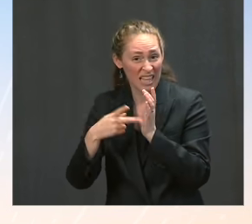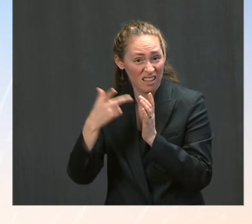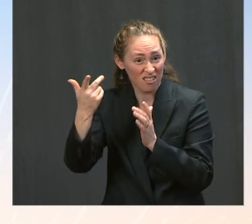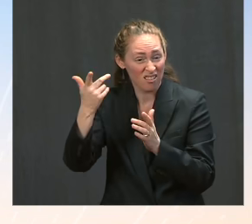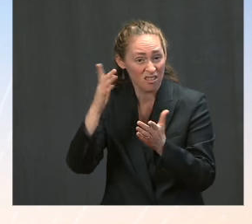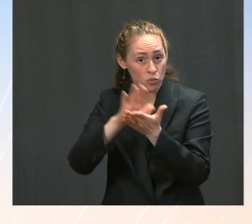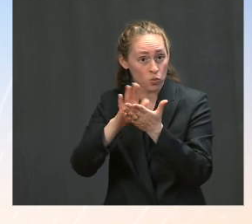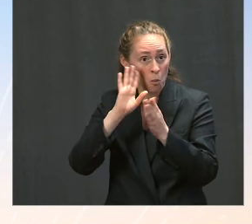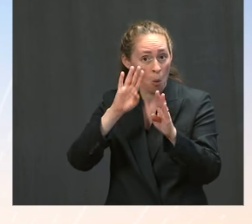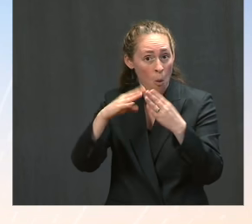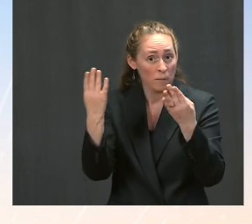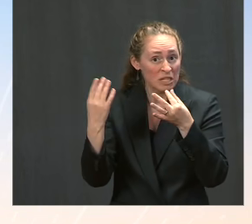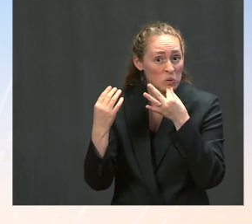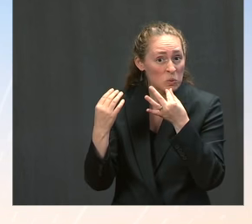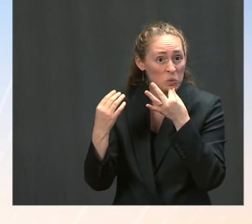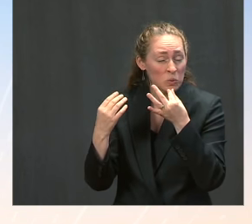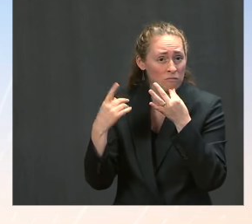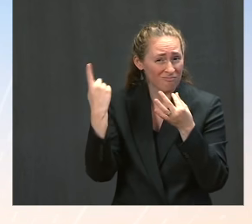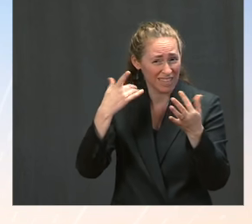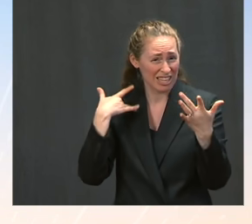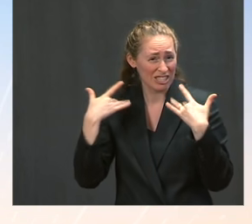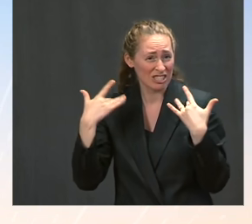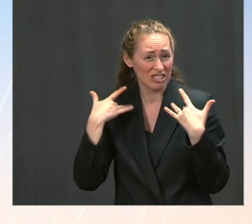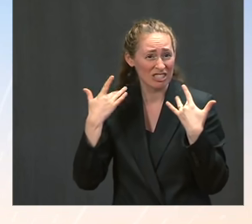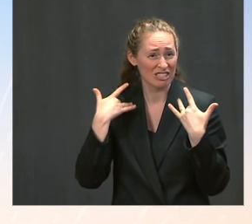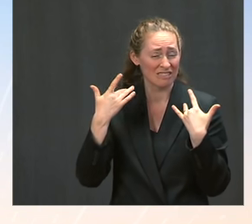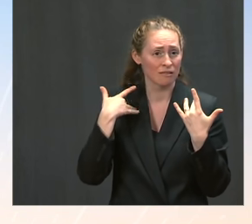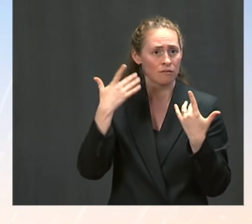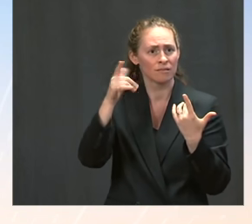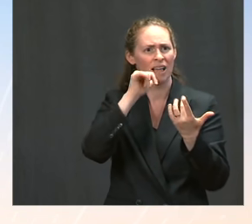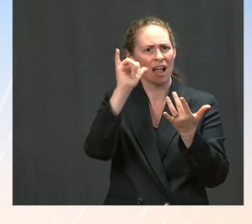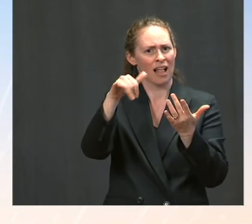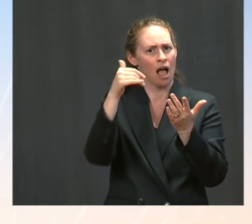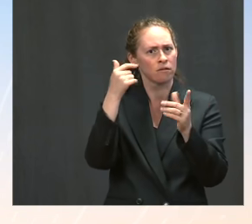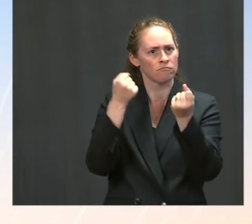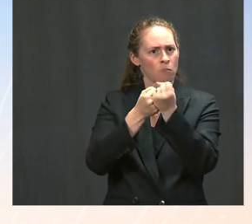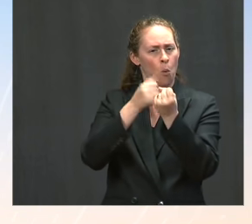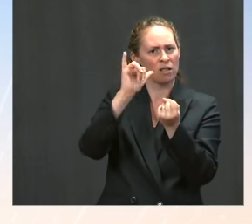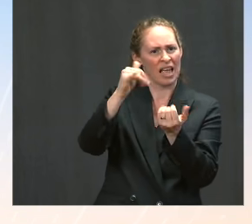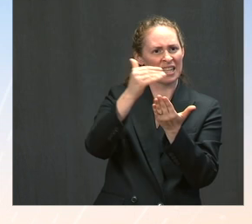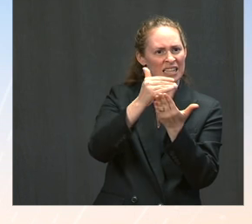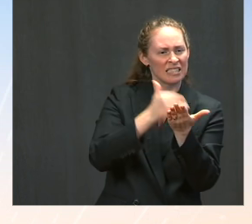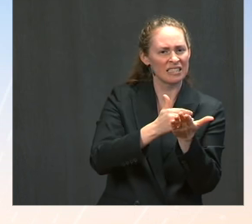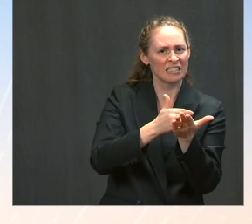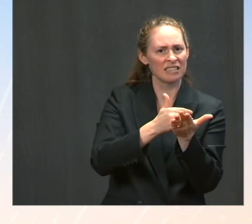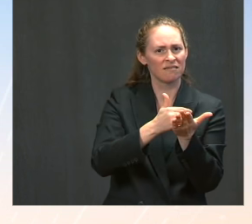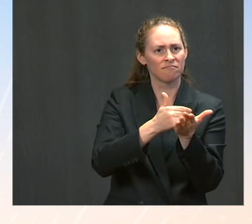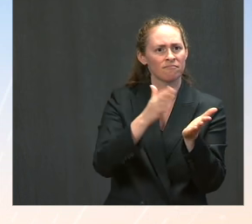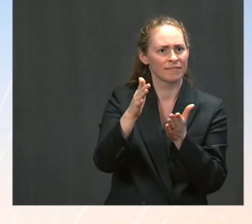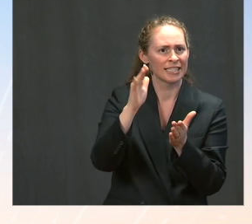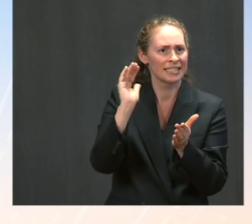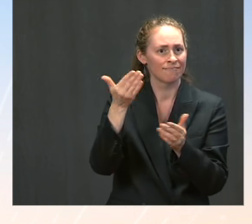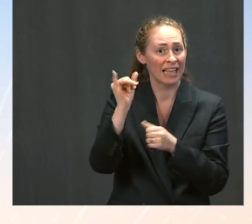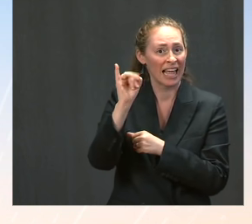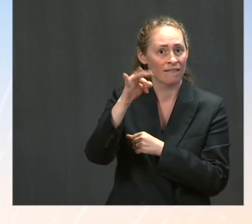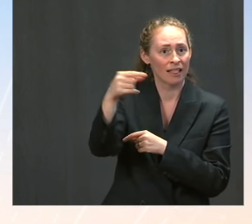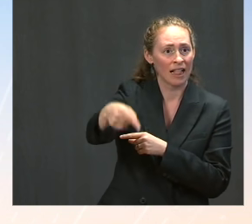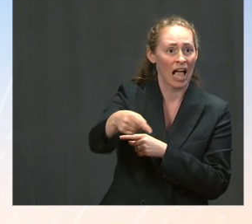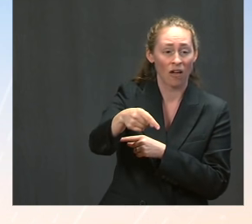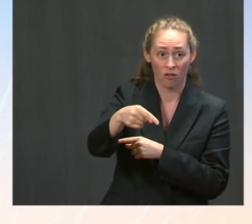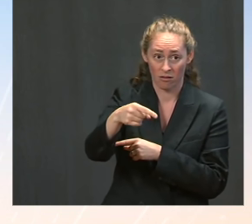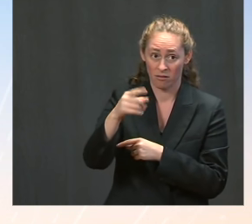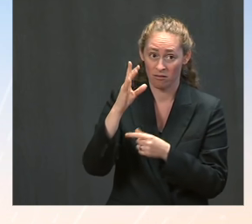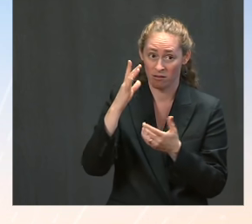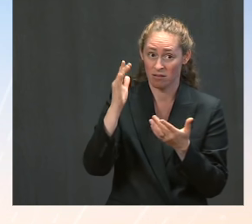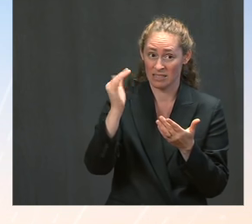any concern if you don't endorse this material that was in there, citation or not, that it's in lesson plans? Well, first I would